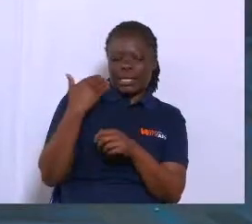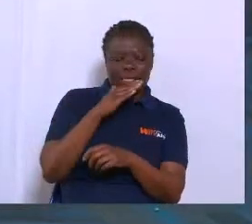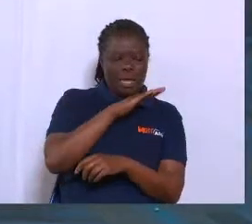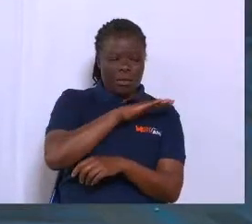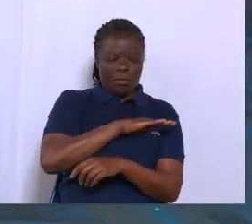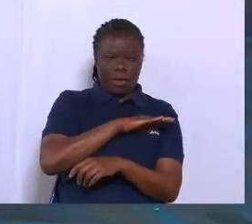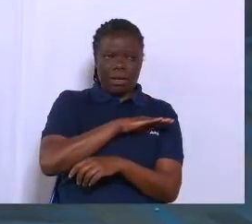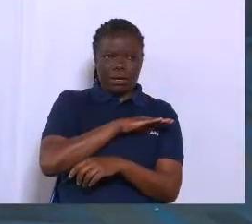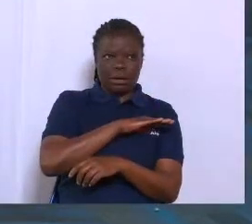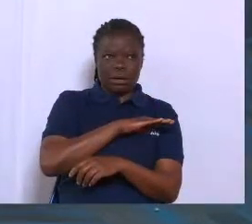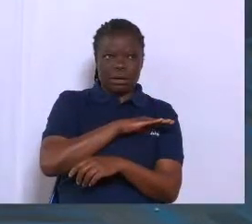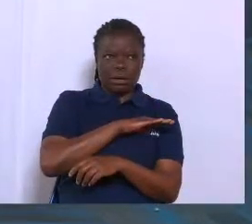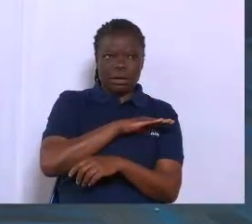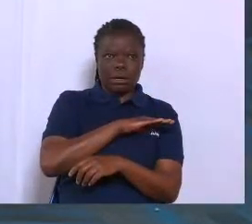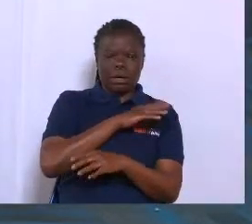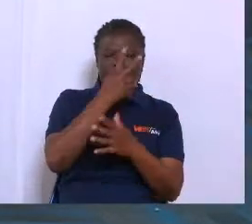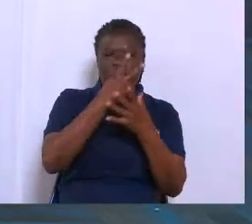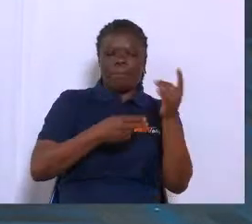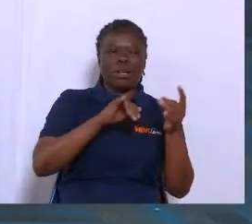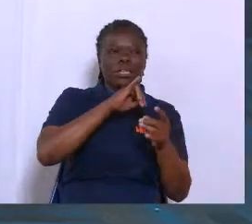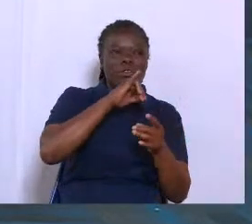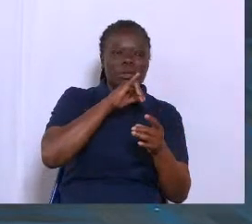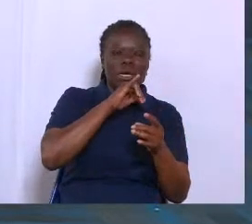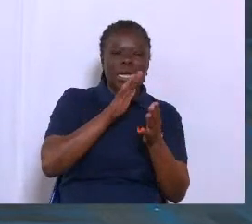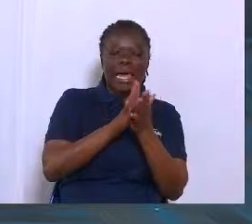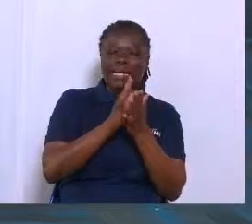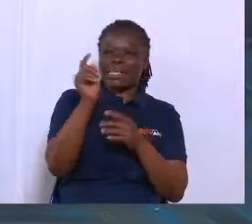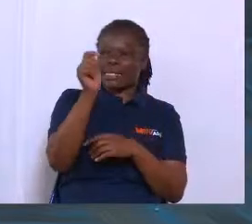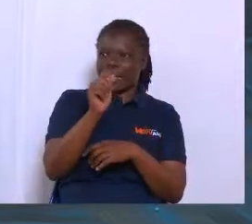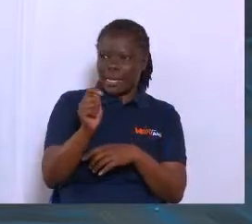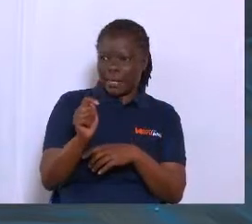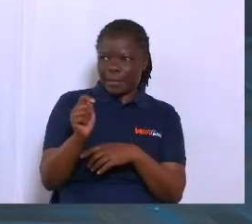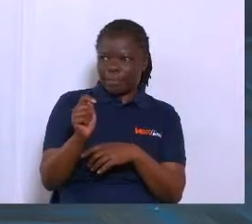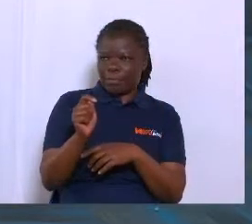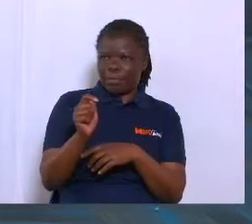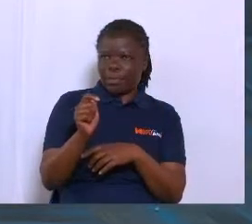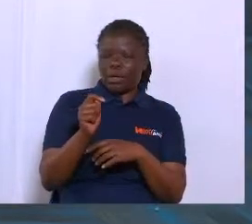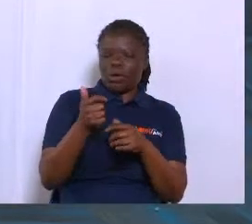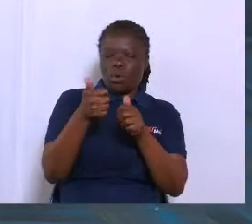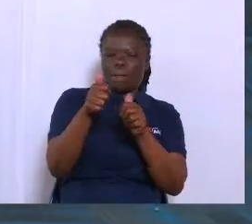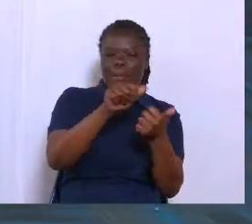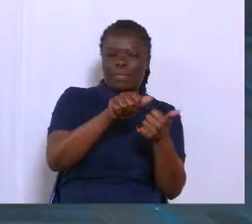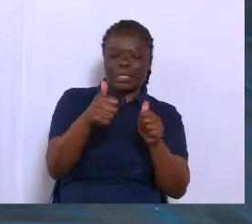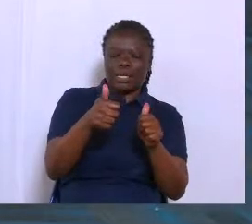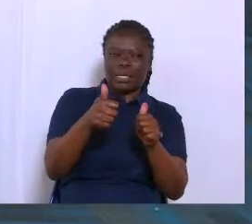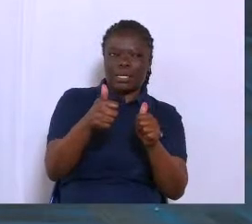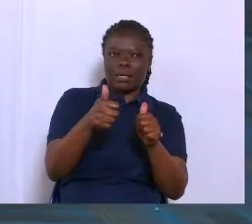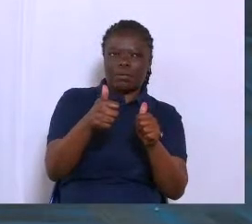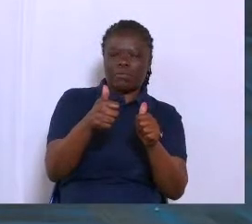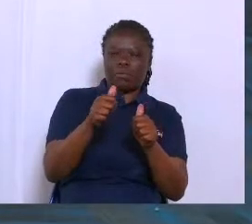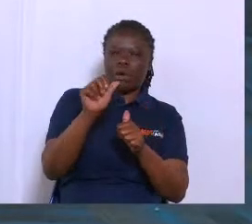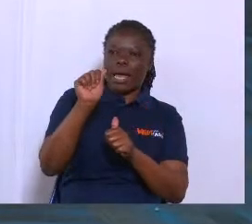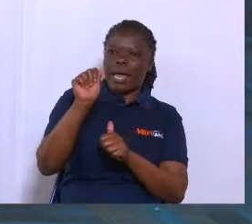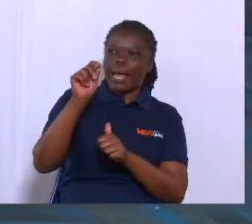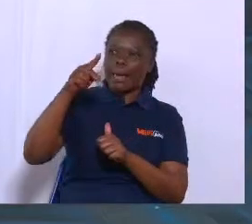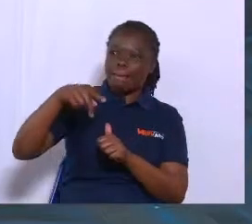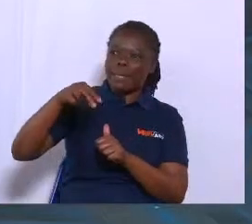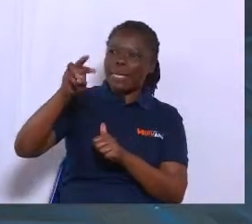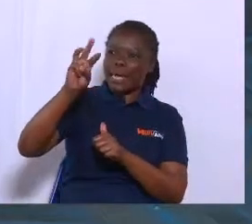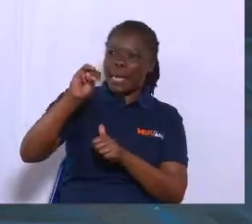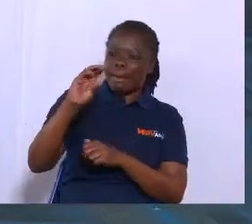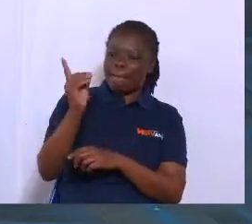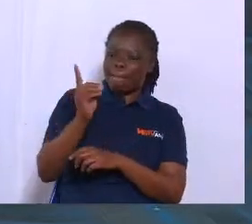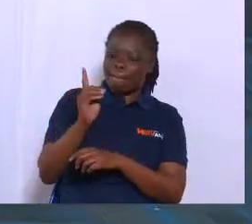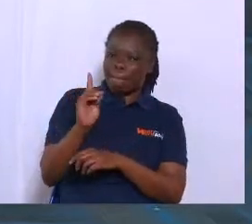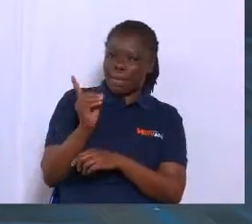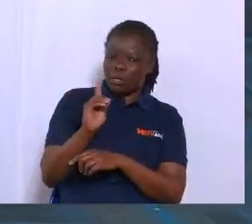fact, both in Uganda and Tanzania, we had baptisms for our Possibility Ministries group, 20